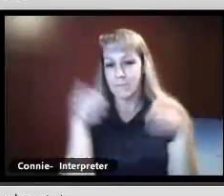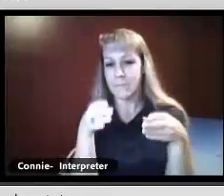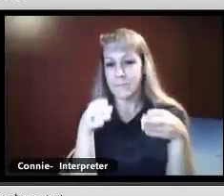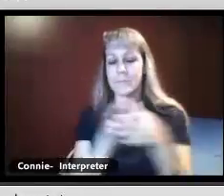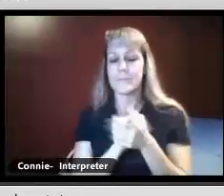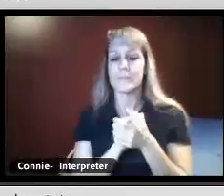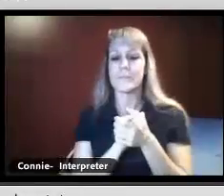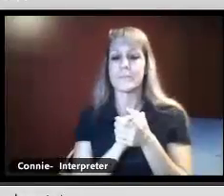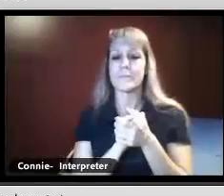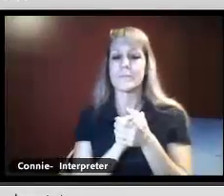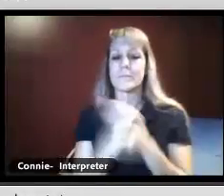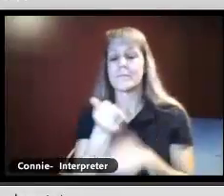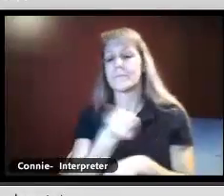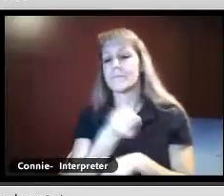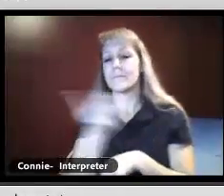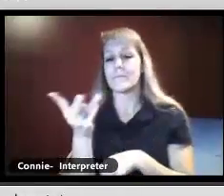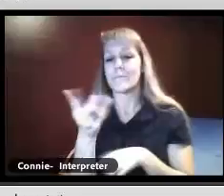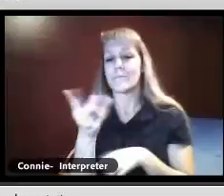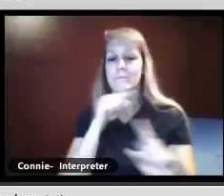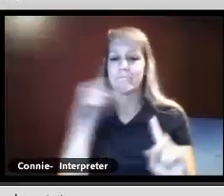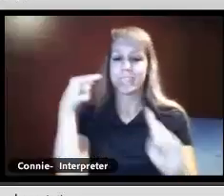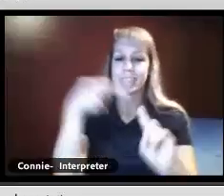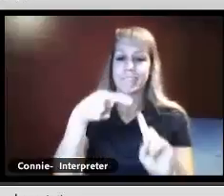a number of very specific